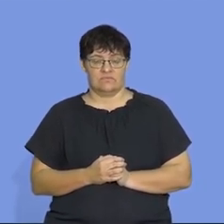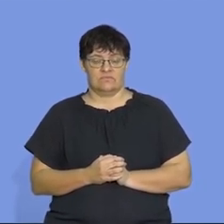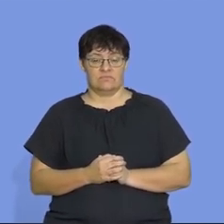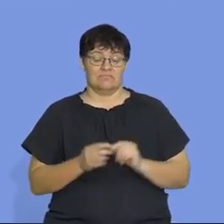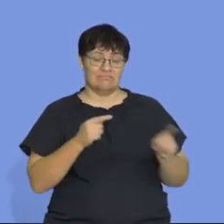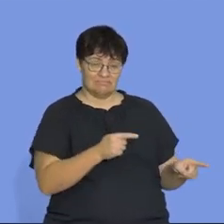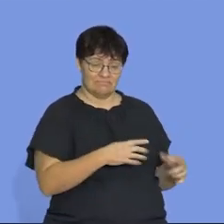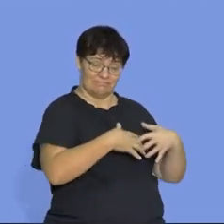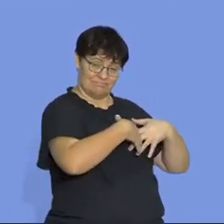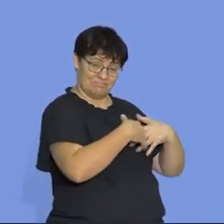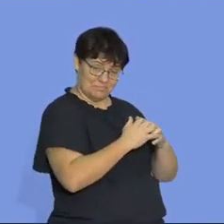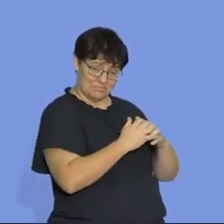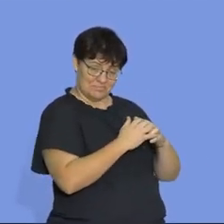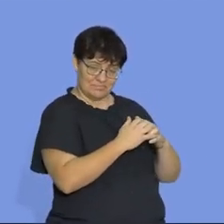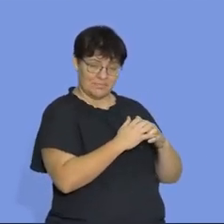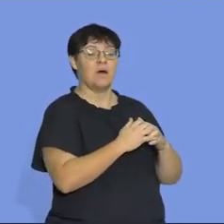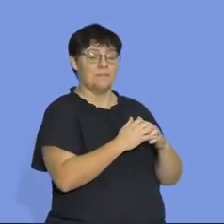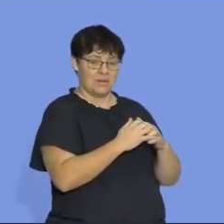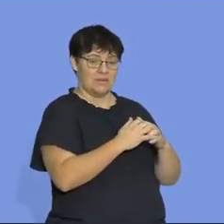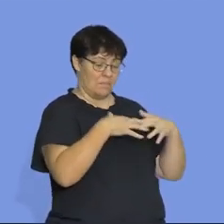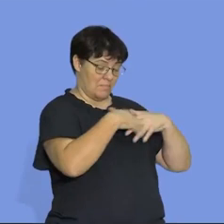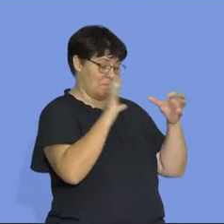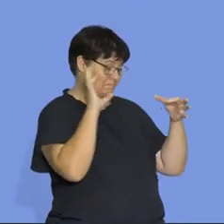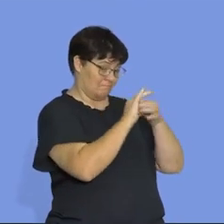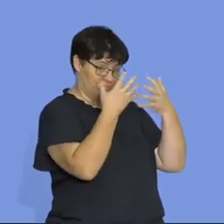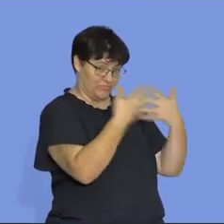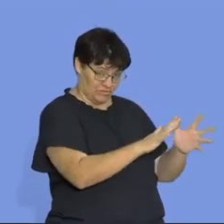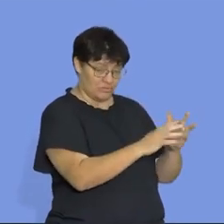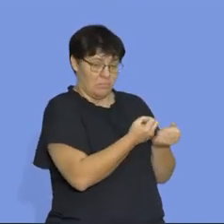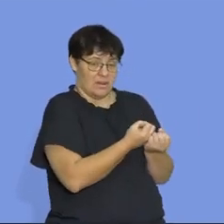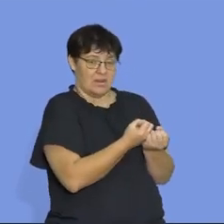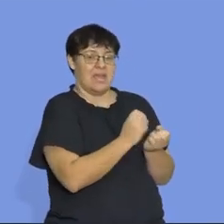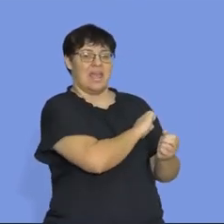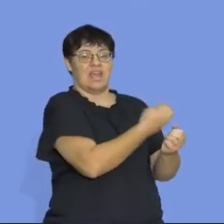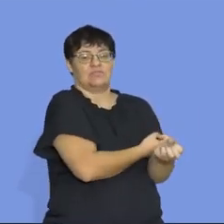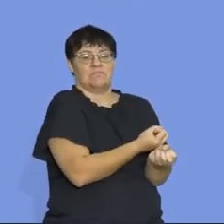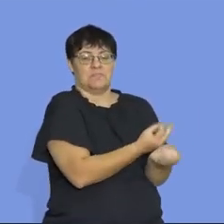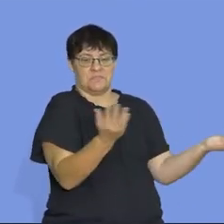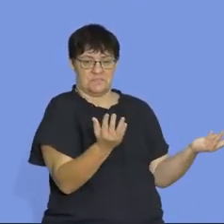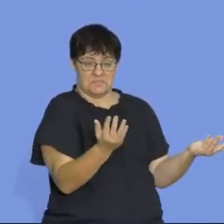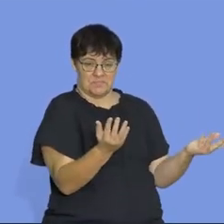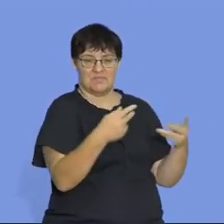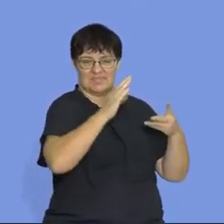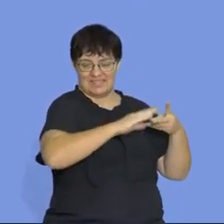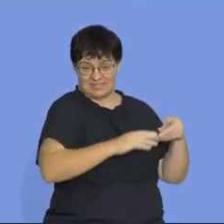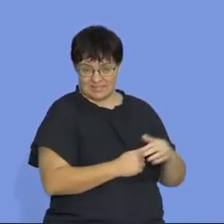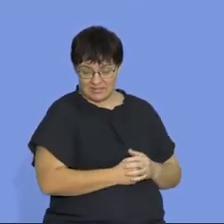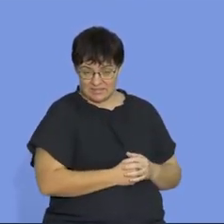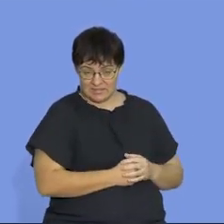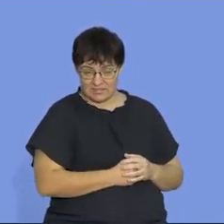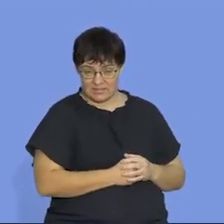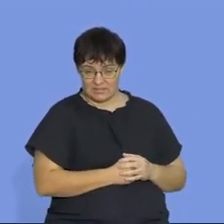during bond formation, there is energy release. So the release of energy is actually coupled